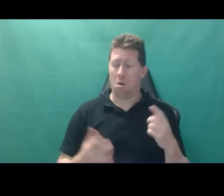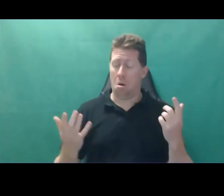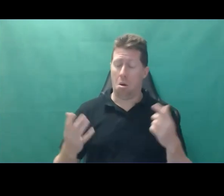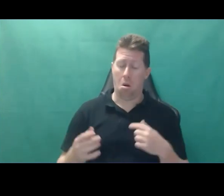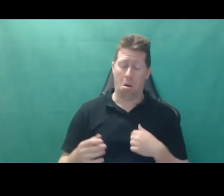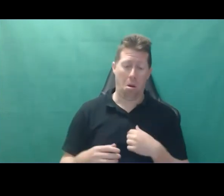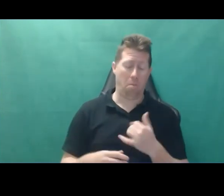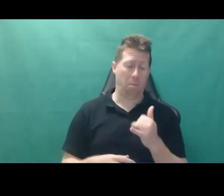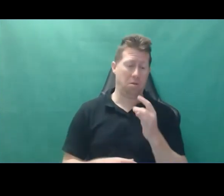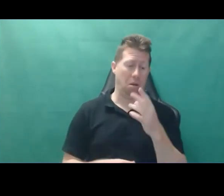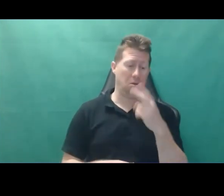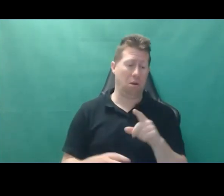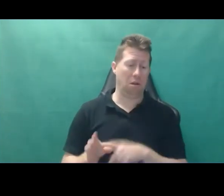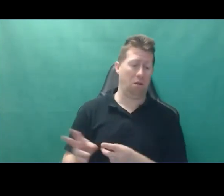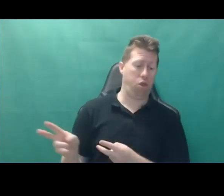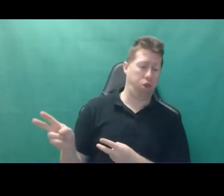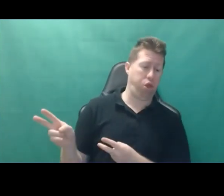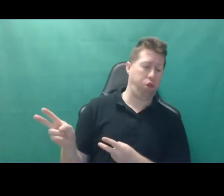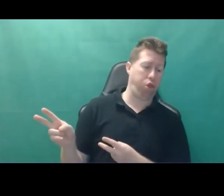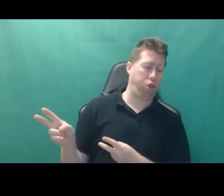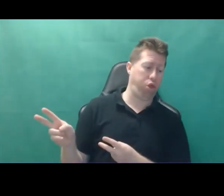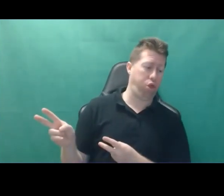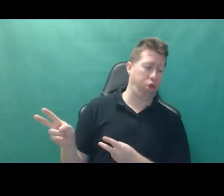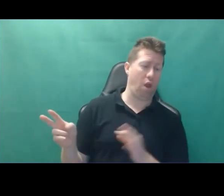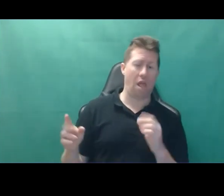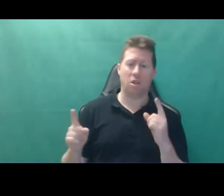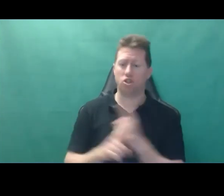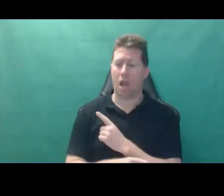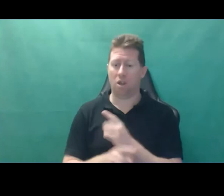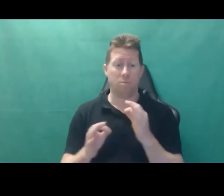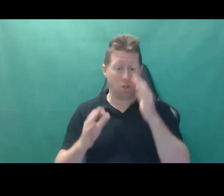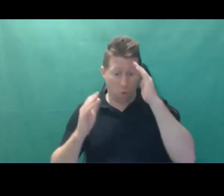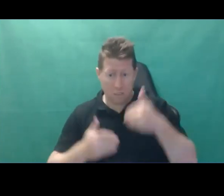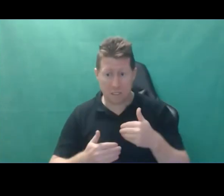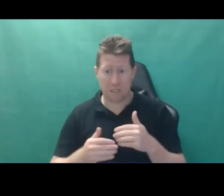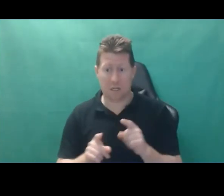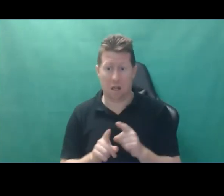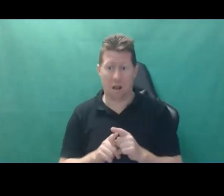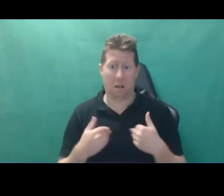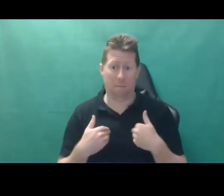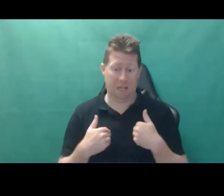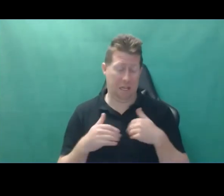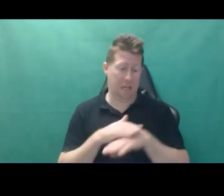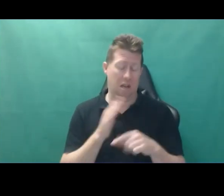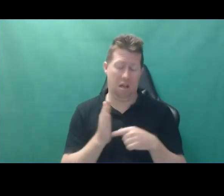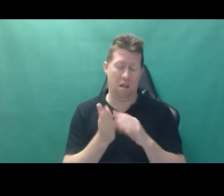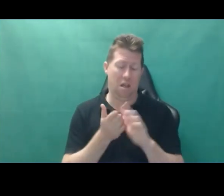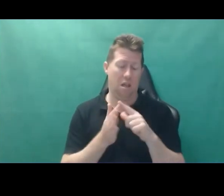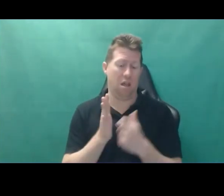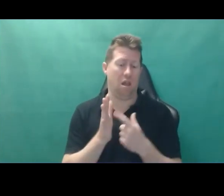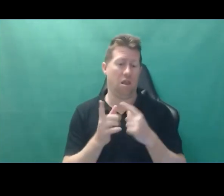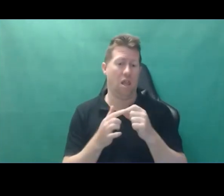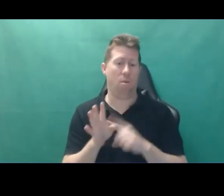not changing, spending fortunes, particularly autistic people, people like myself. I'd been in therapy for decades by that